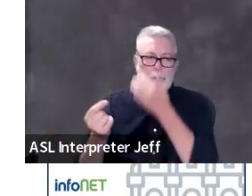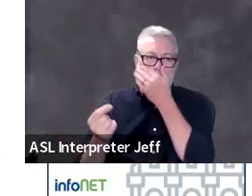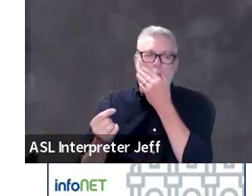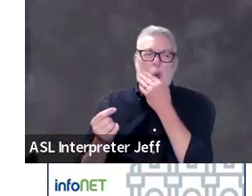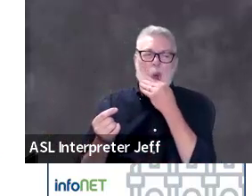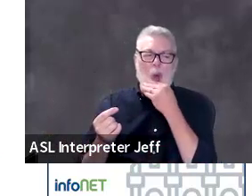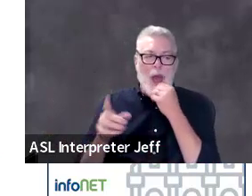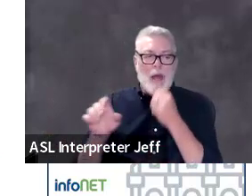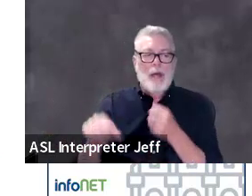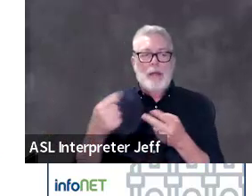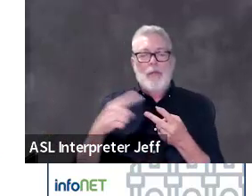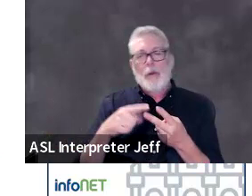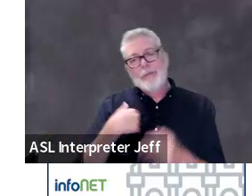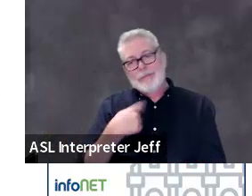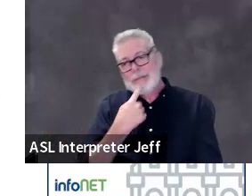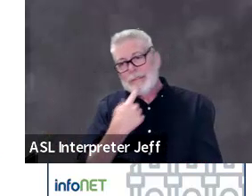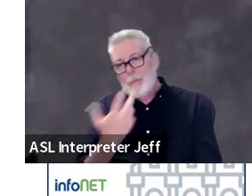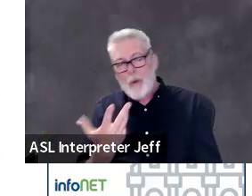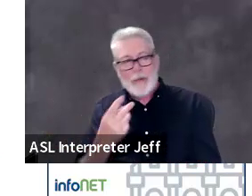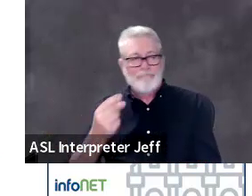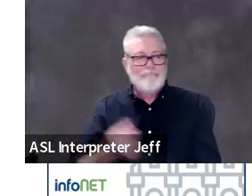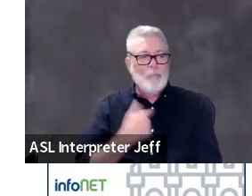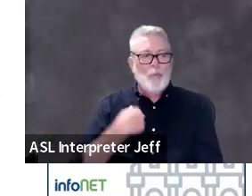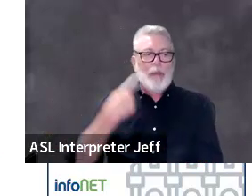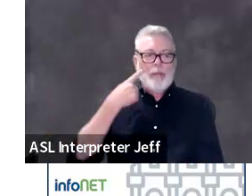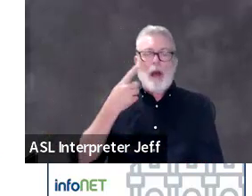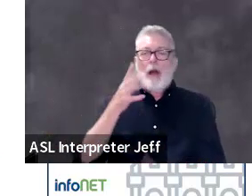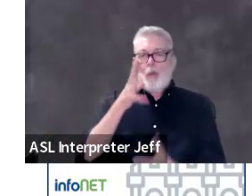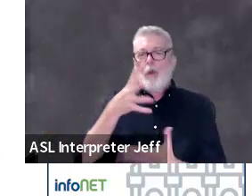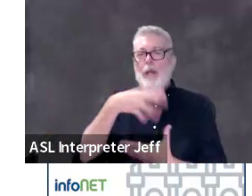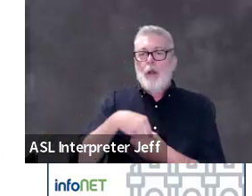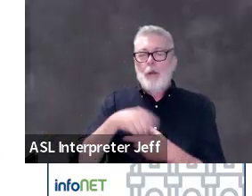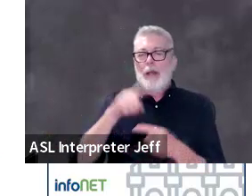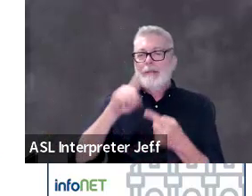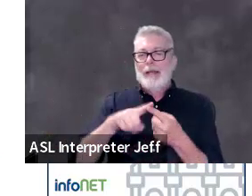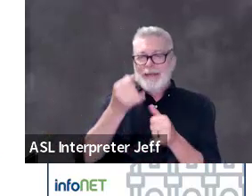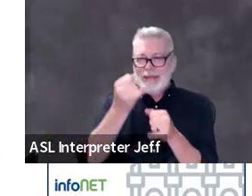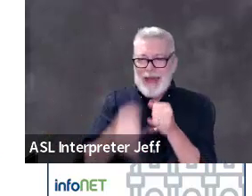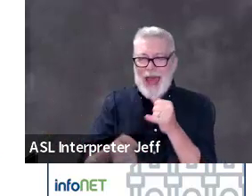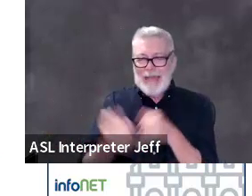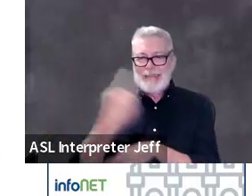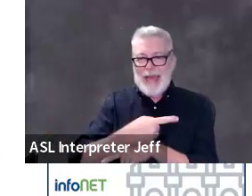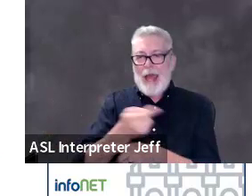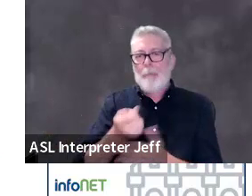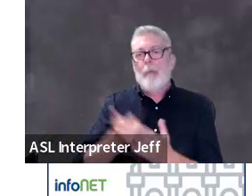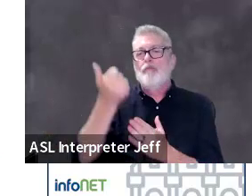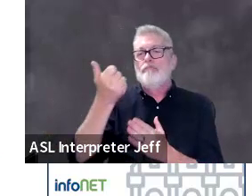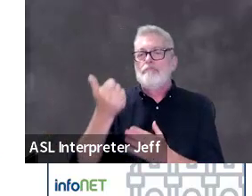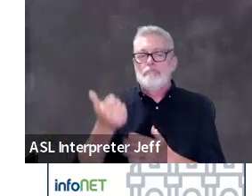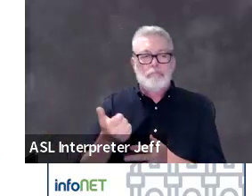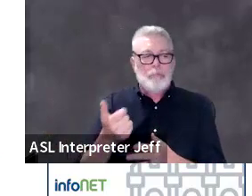Another one we were really disappointed in and really thought it was in the bill until the last day of session was